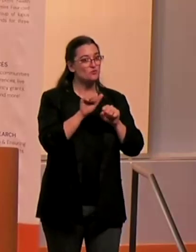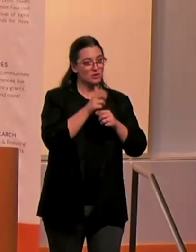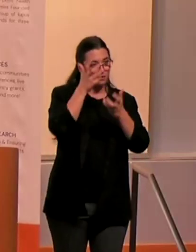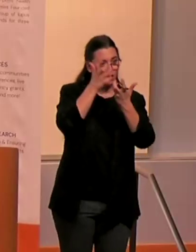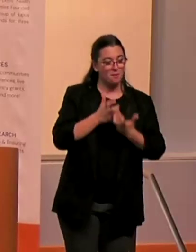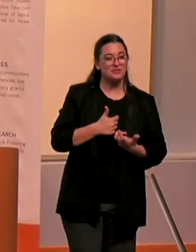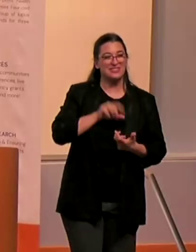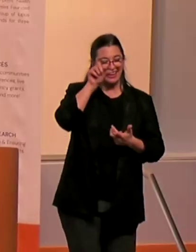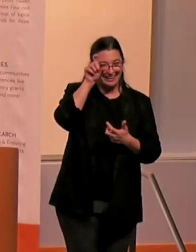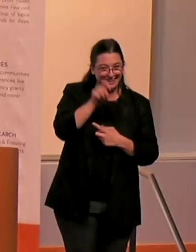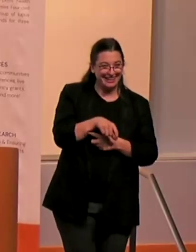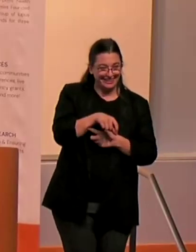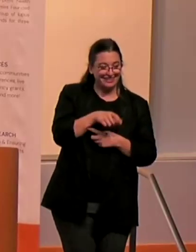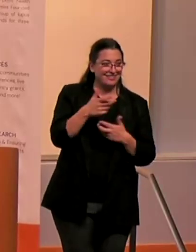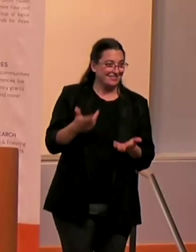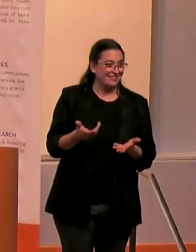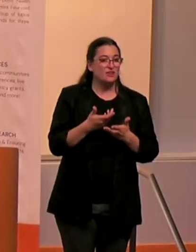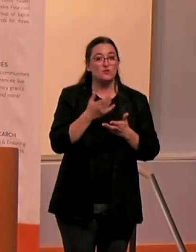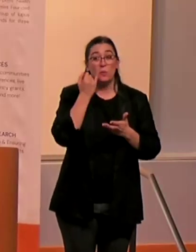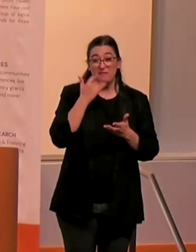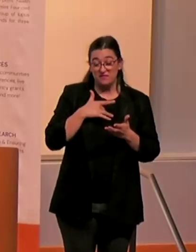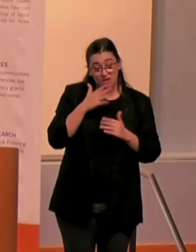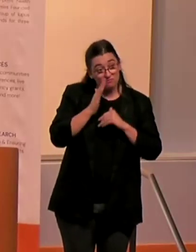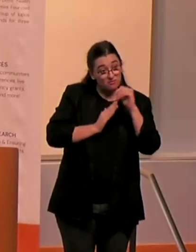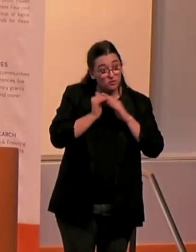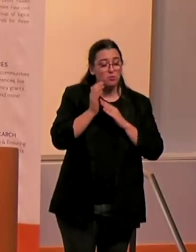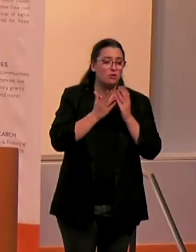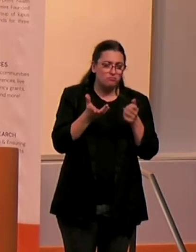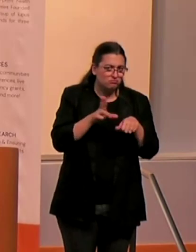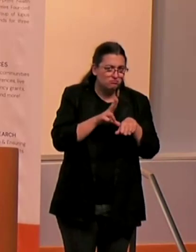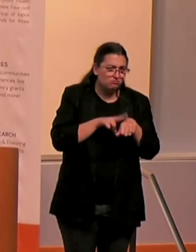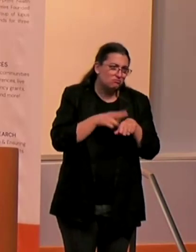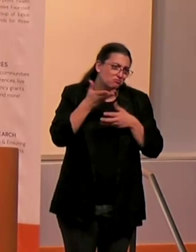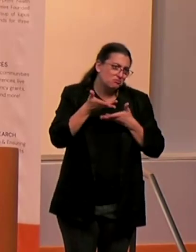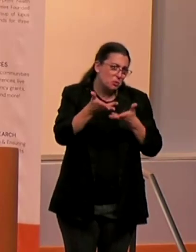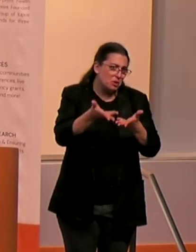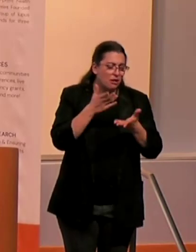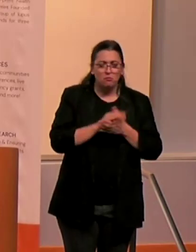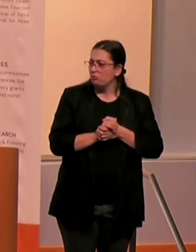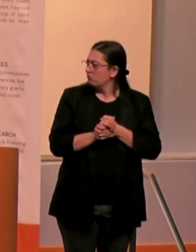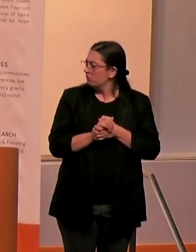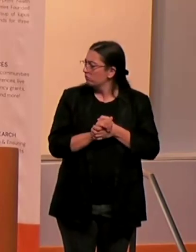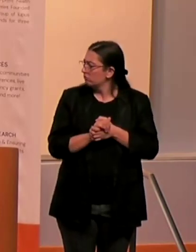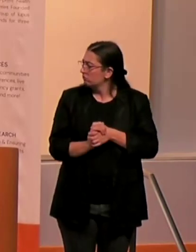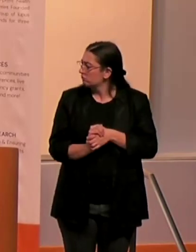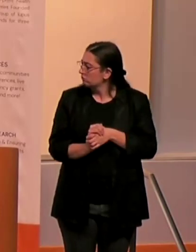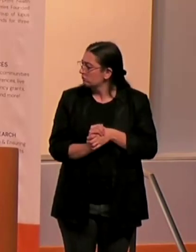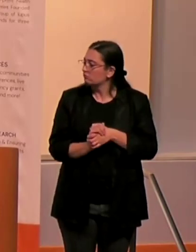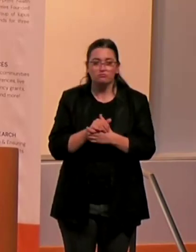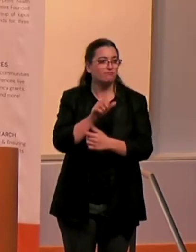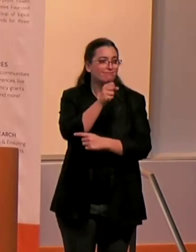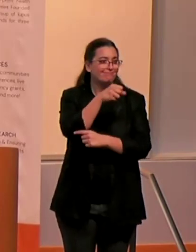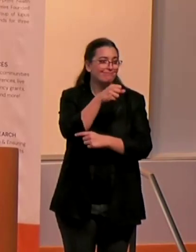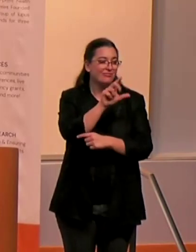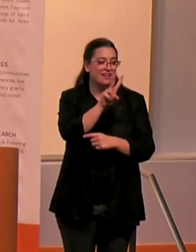accommodations I need. So I would, if you feel comfortable, obviously, bring it up. Yeah, I would definitely agree